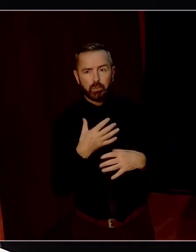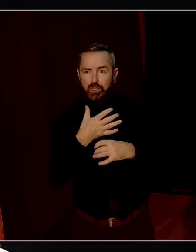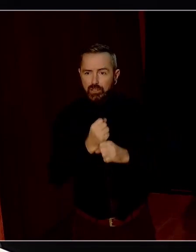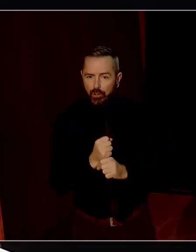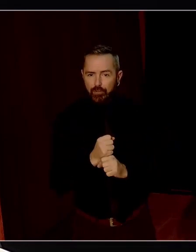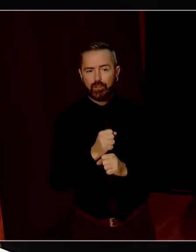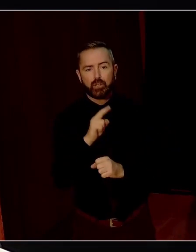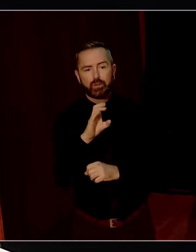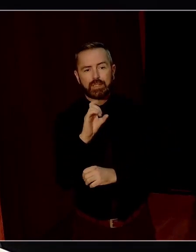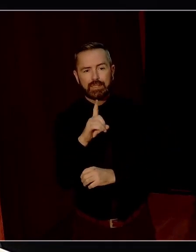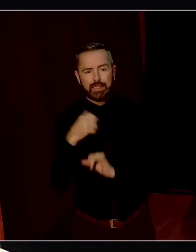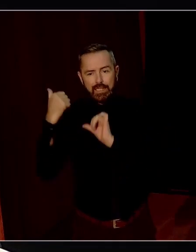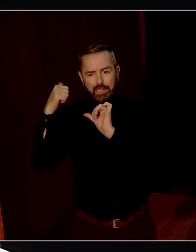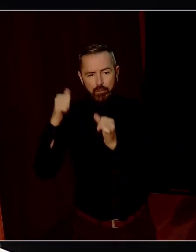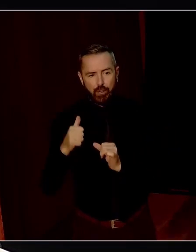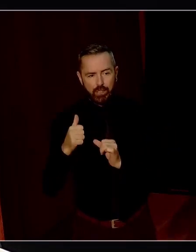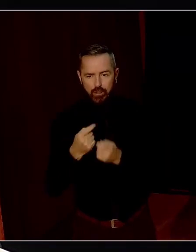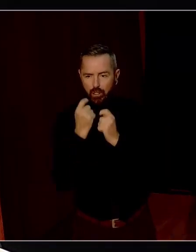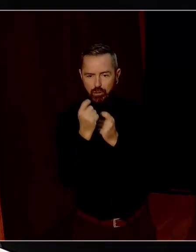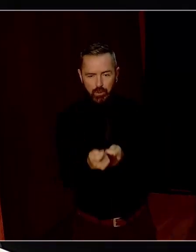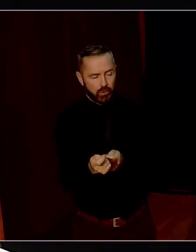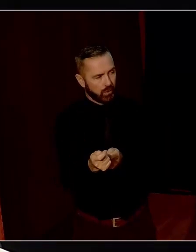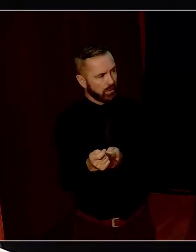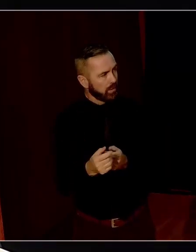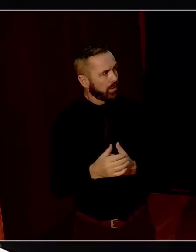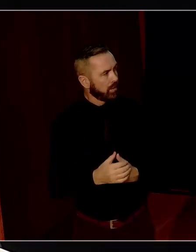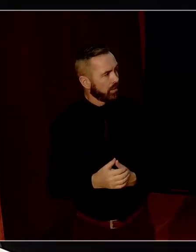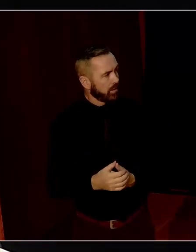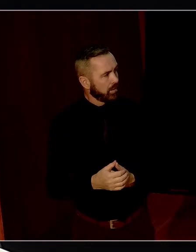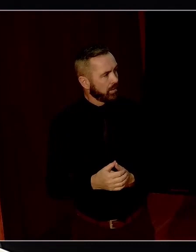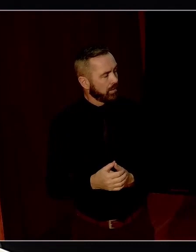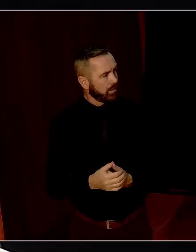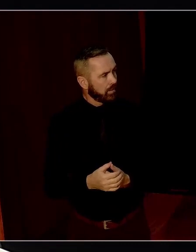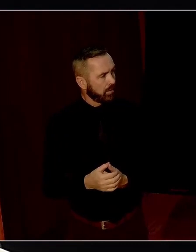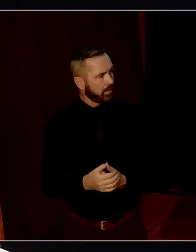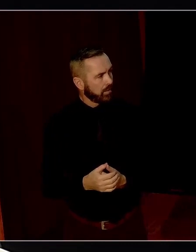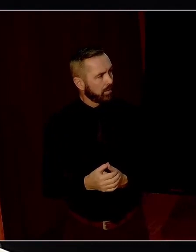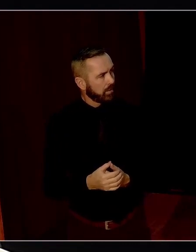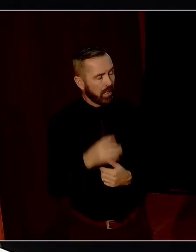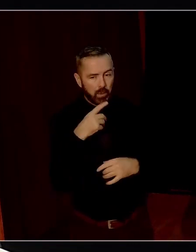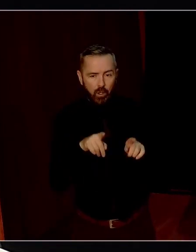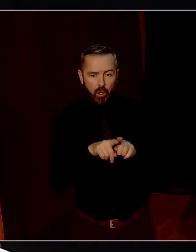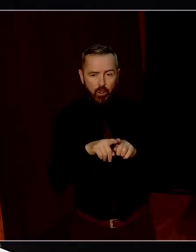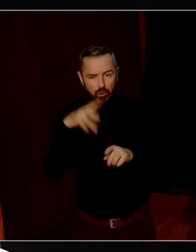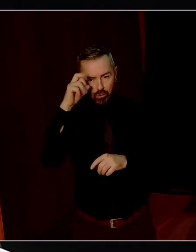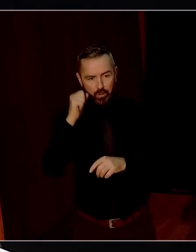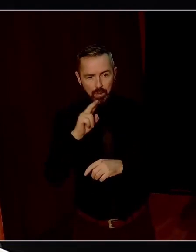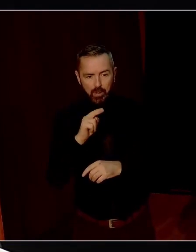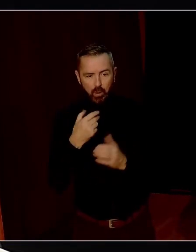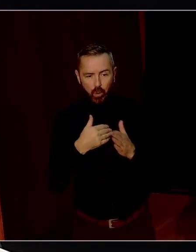to preserve UCD's generational contribution, but also by remembering what the early UCD